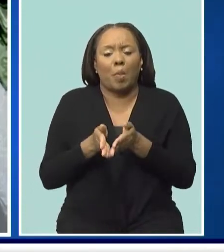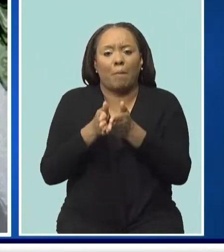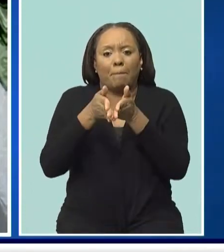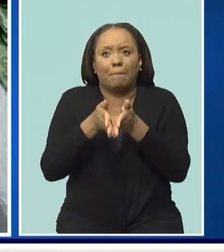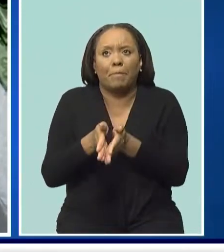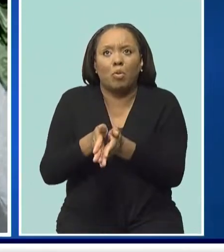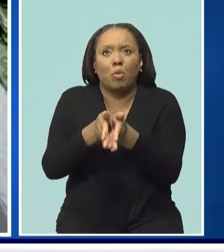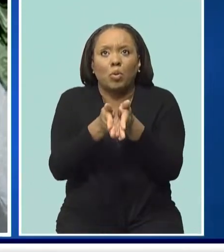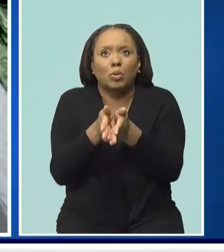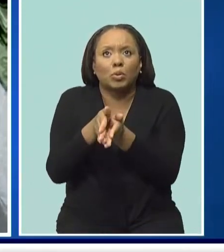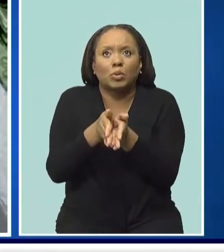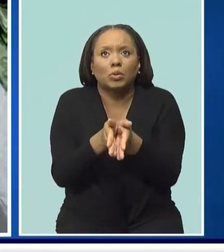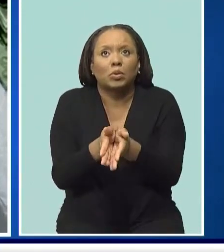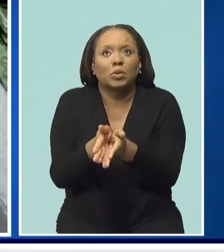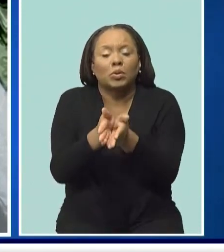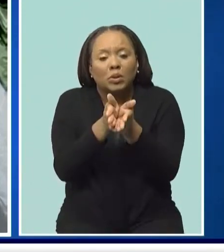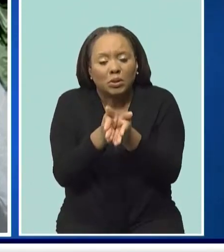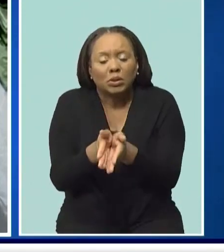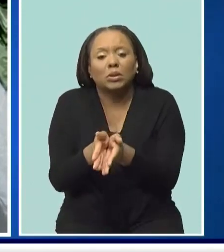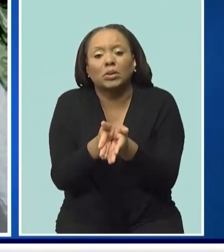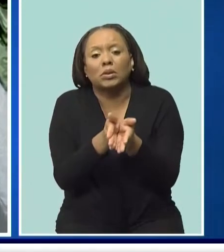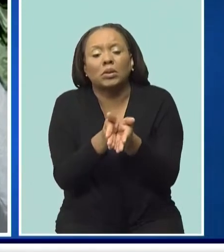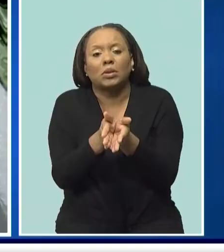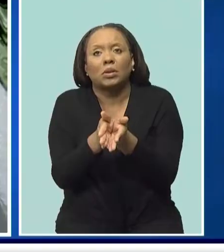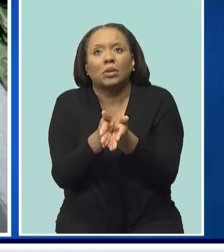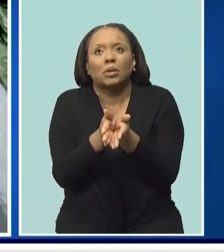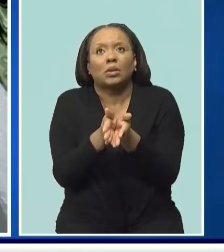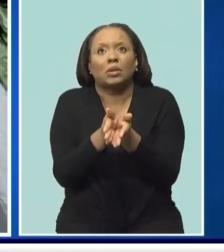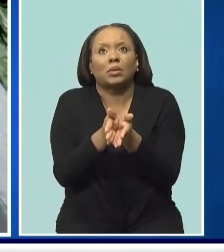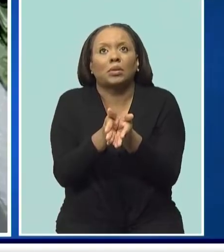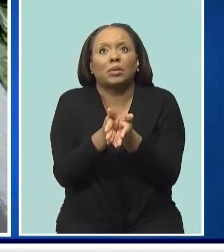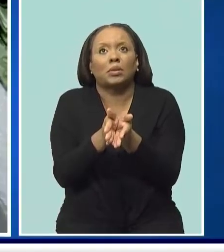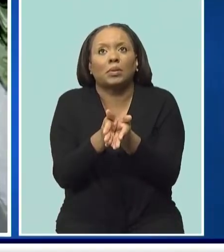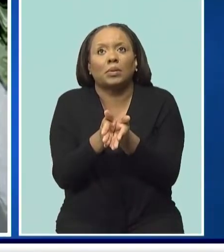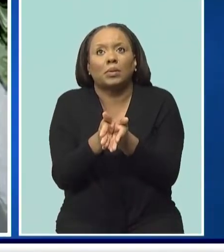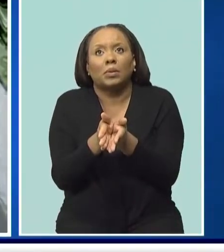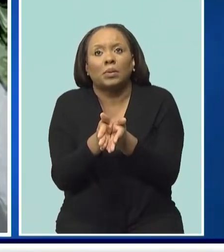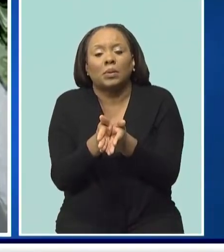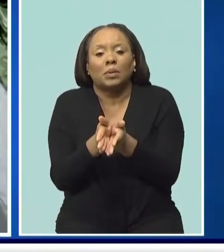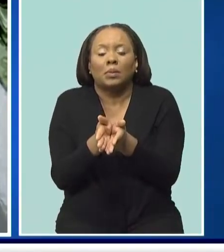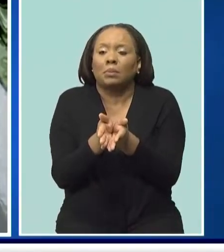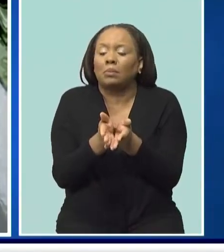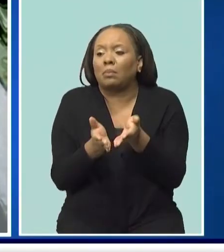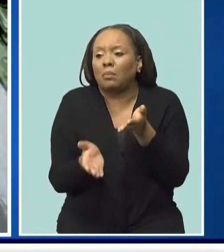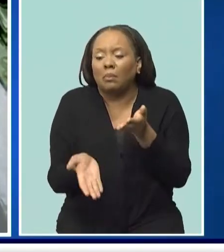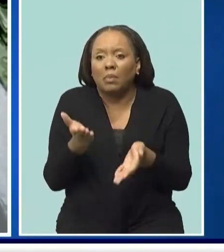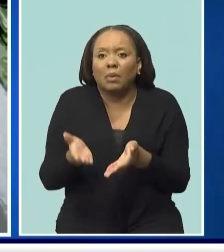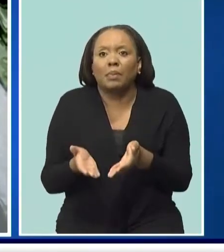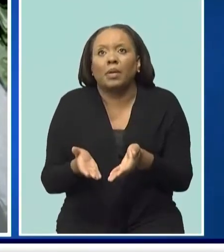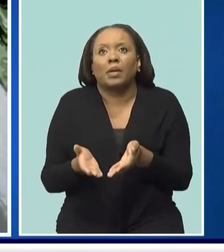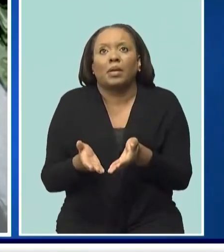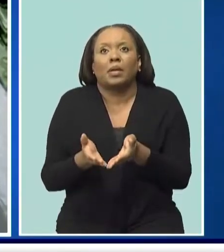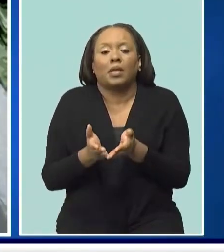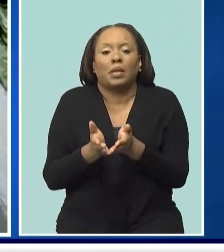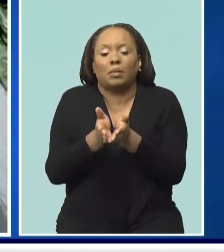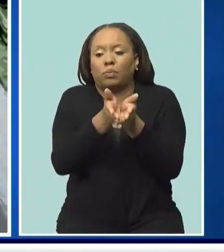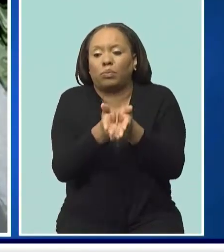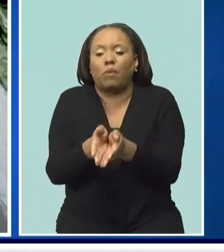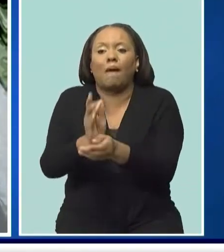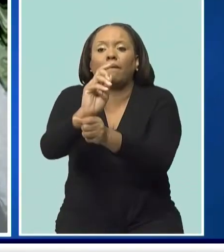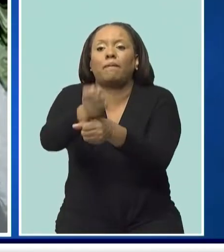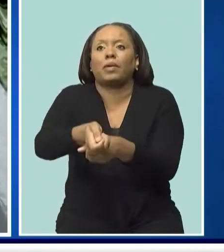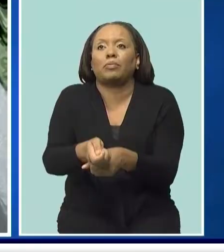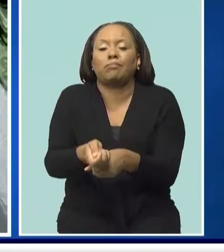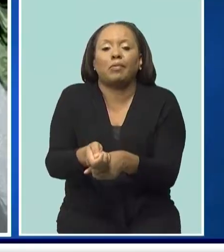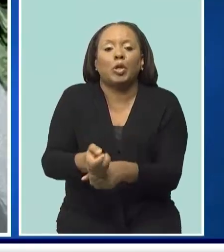they are giving the fish flights. They are spending, like 2 and 3 days and making great catches, and